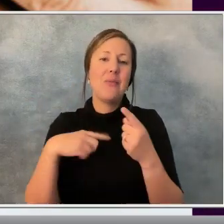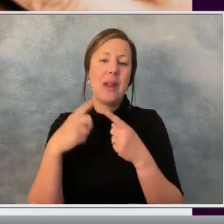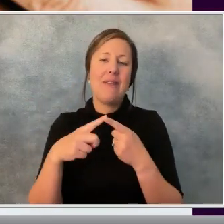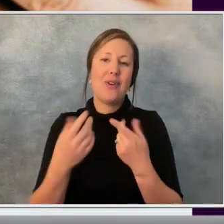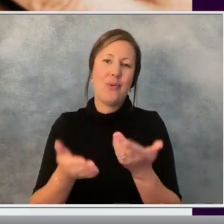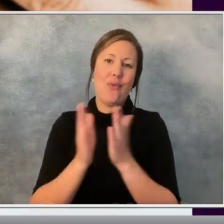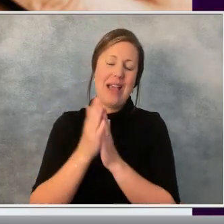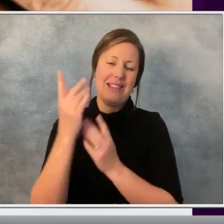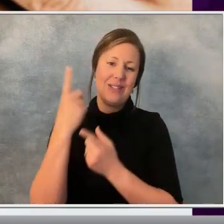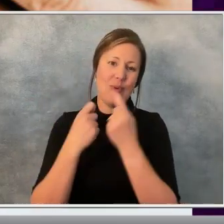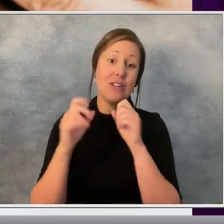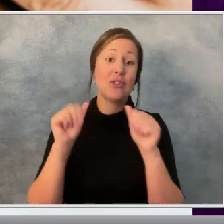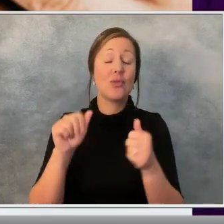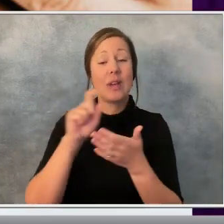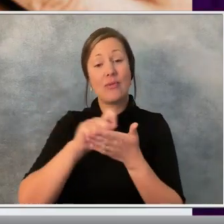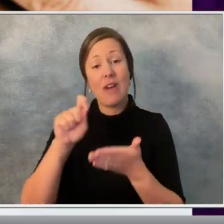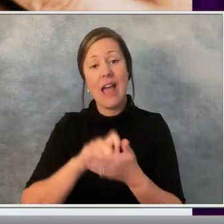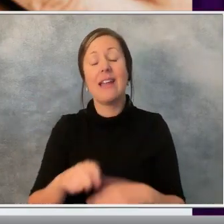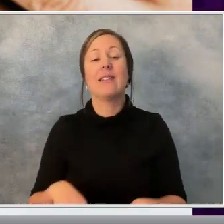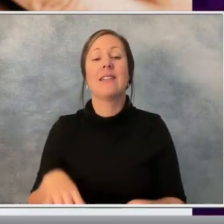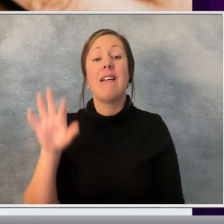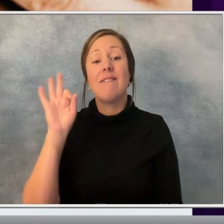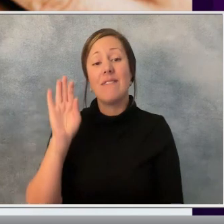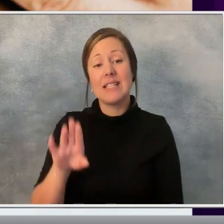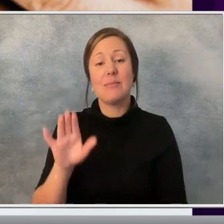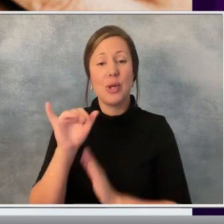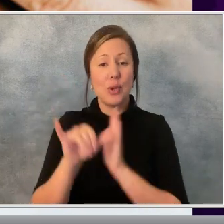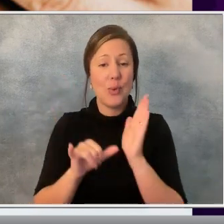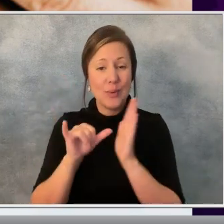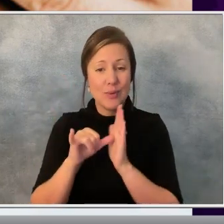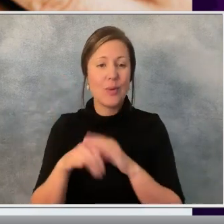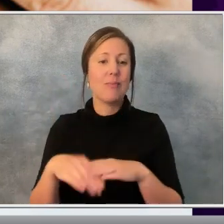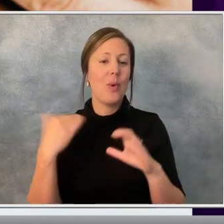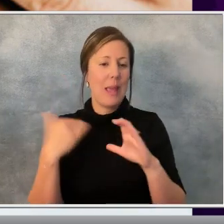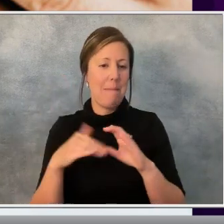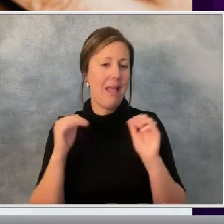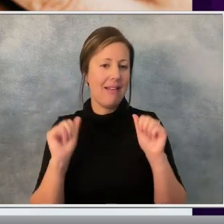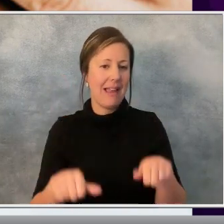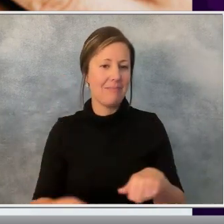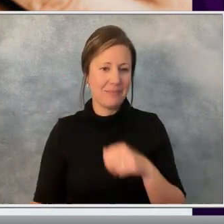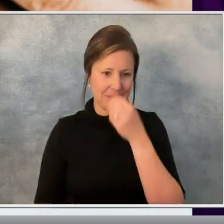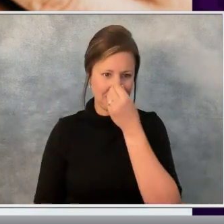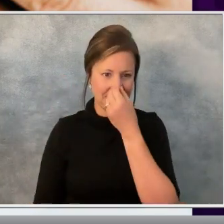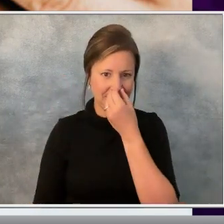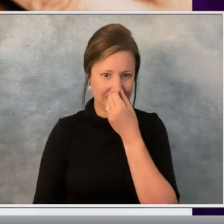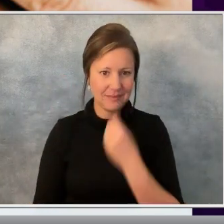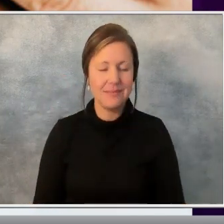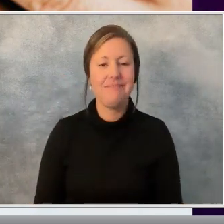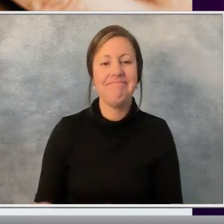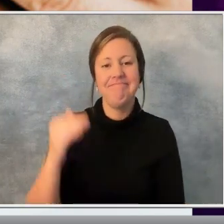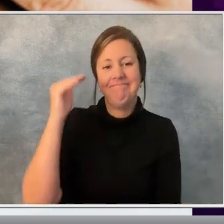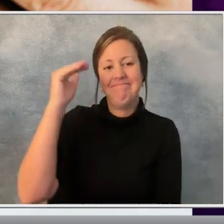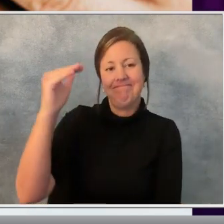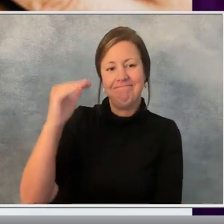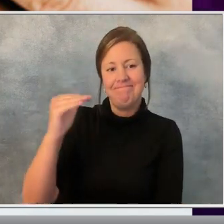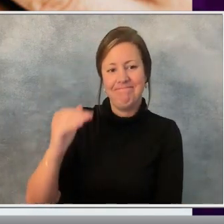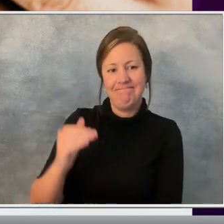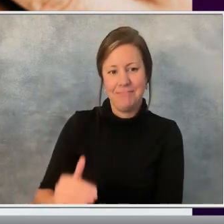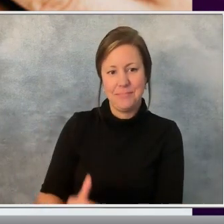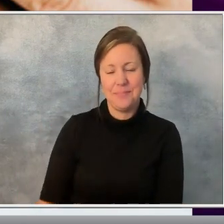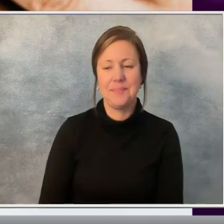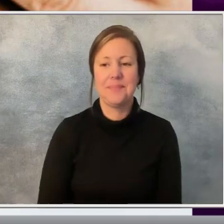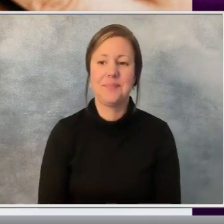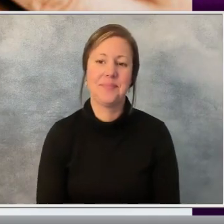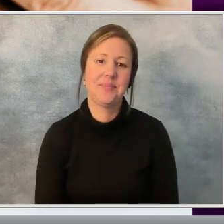comments on YouTube, Facebook, or you can send them to us on the All Things Heart email. All the links and how you can connect with us right now in real time